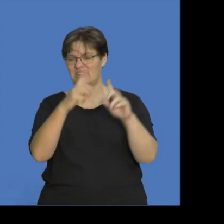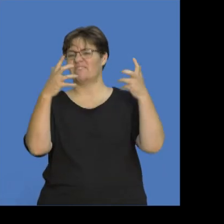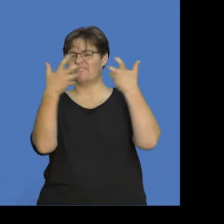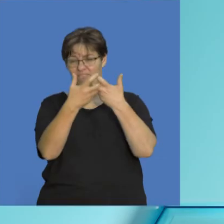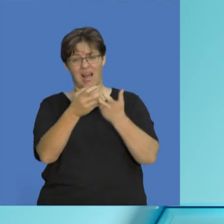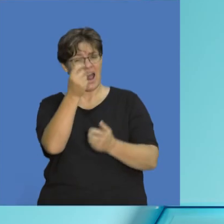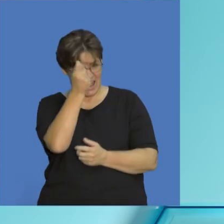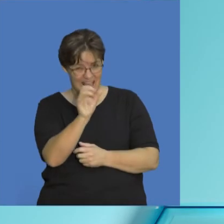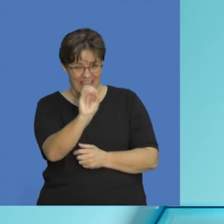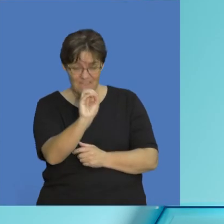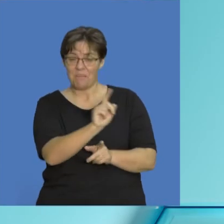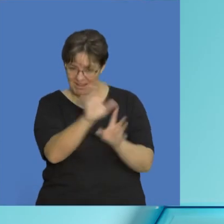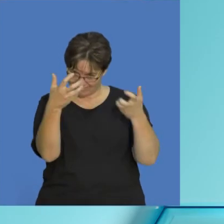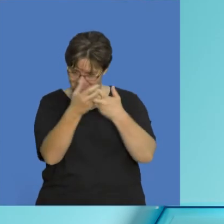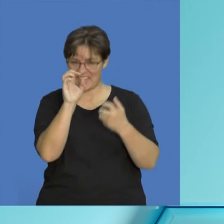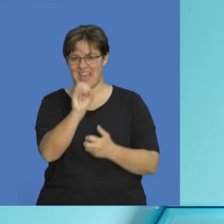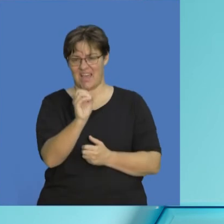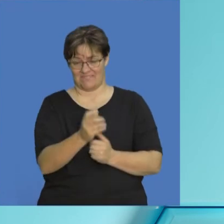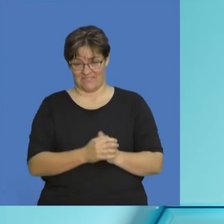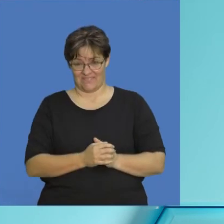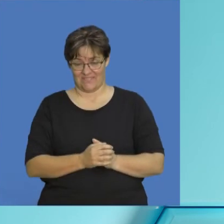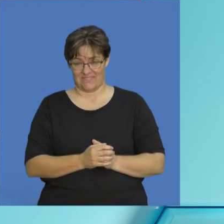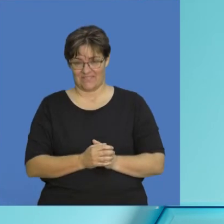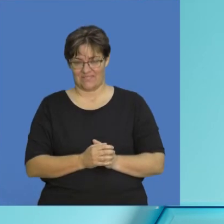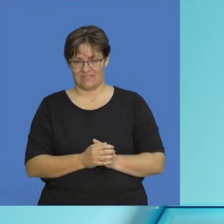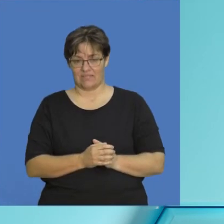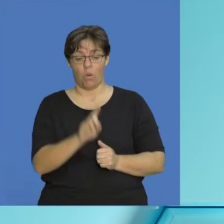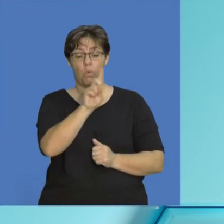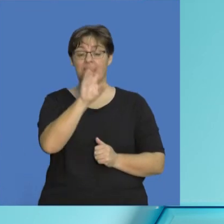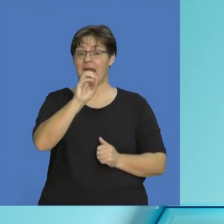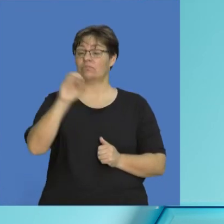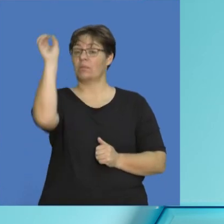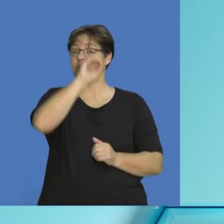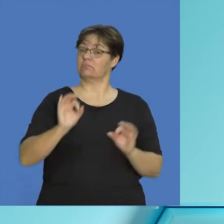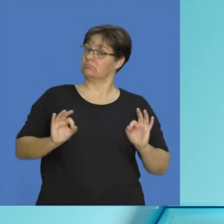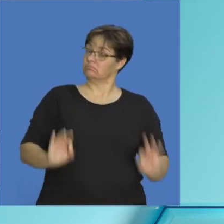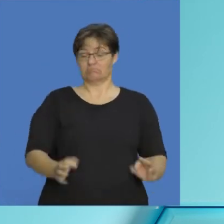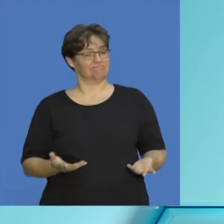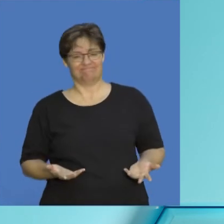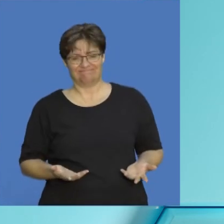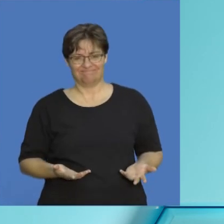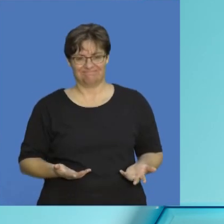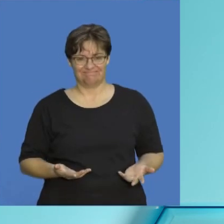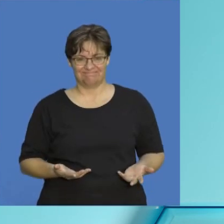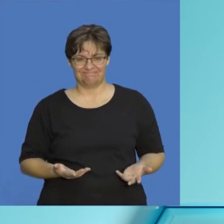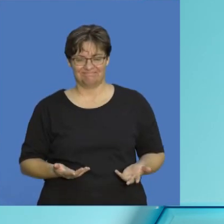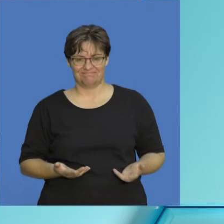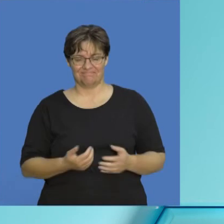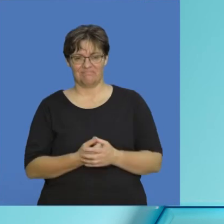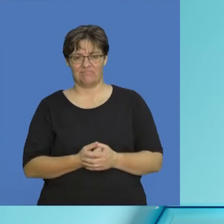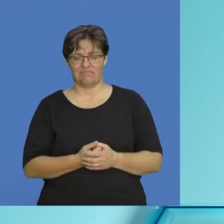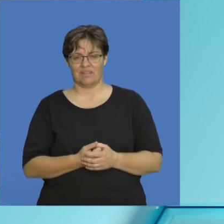a positive correlation, slightly positive correlation, okay? This is not 100%